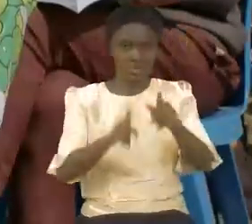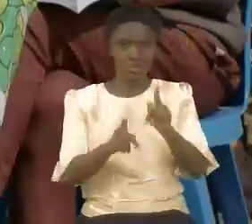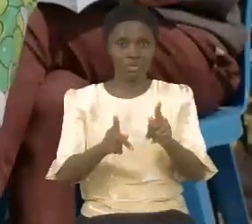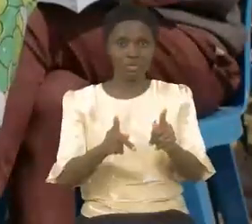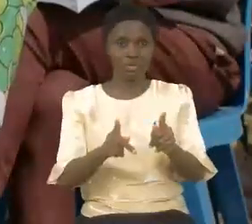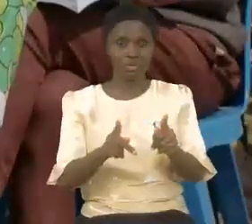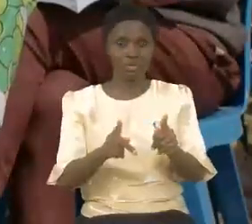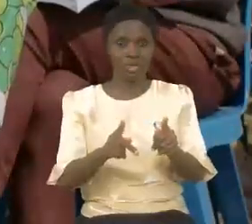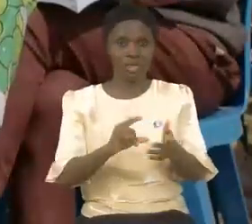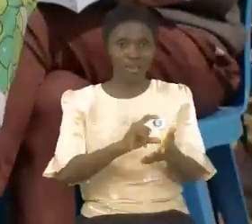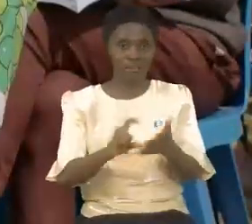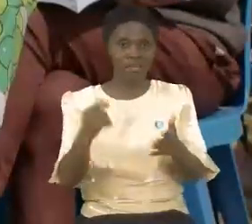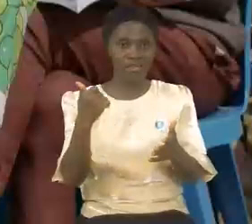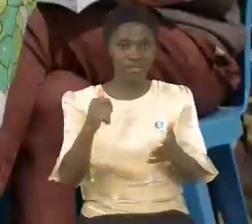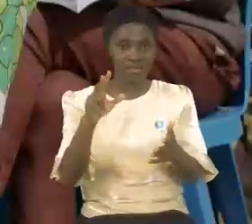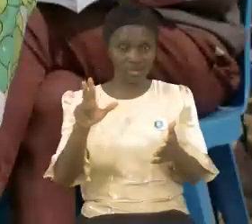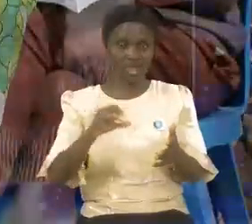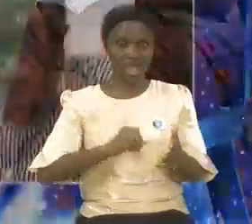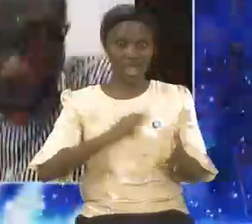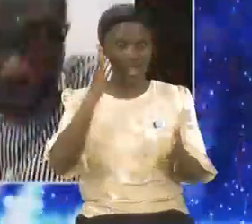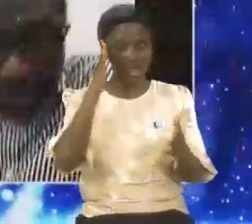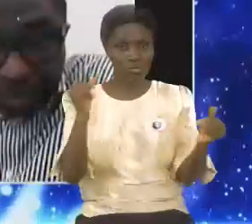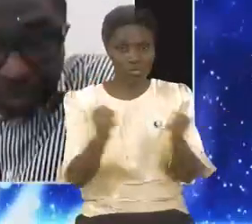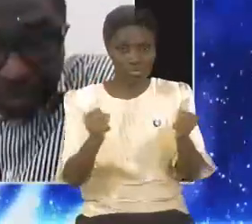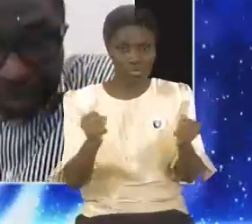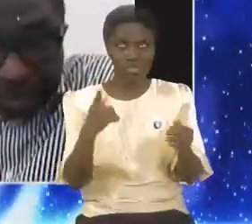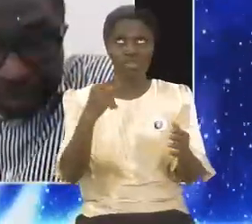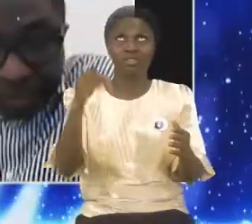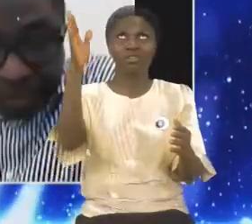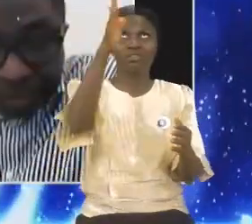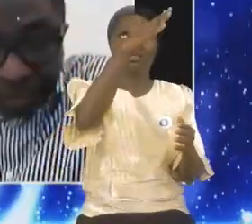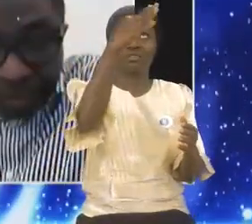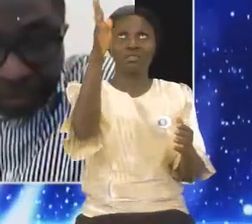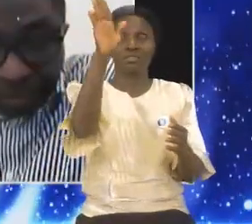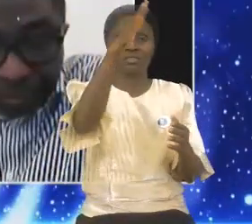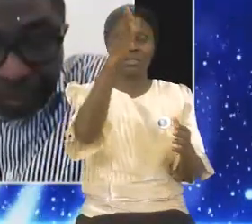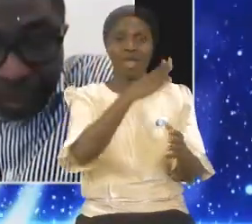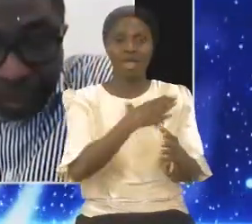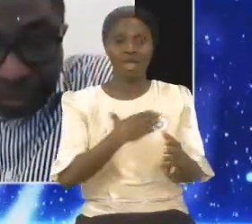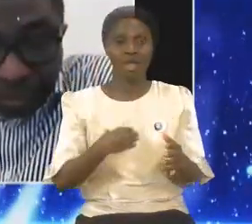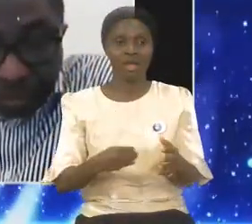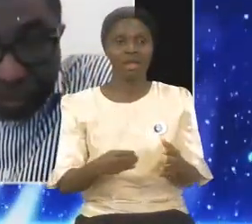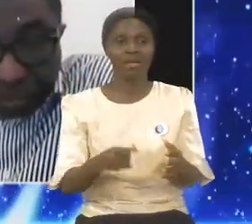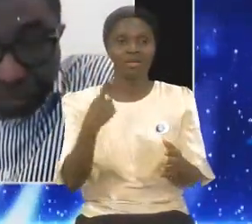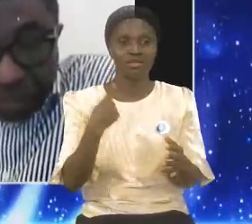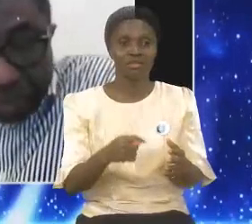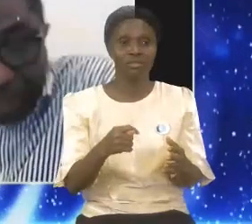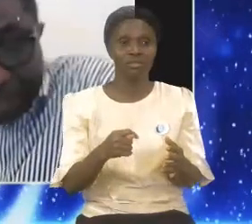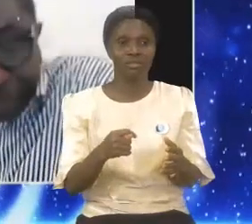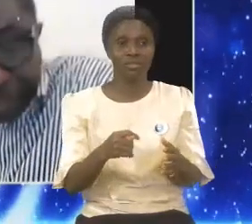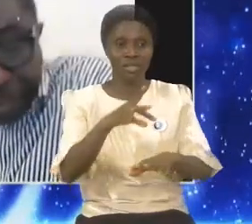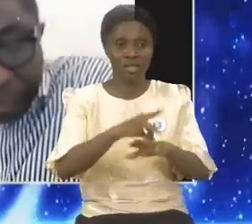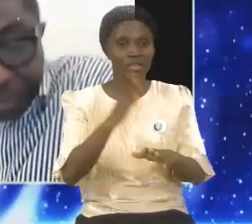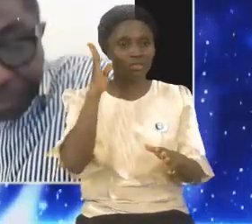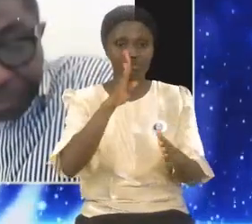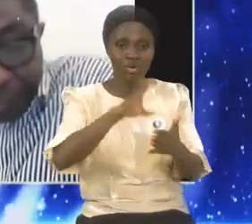will shake the heavens, the sky, and the earth shall remove out of her place